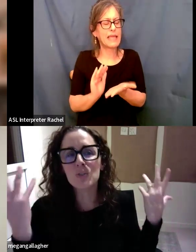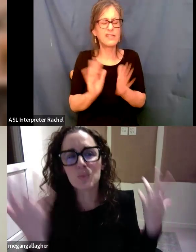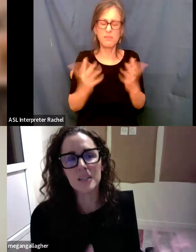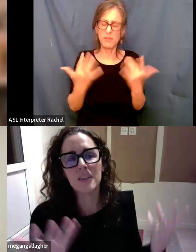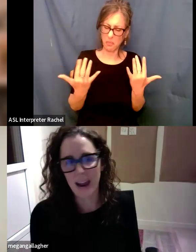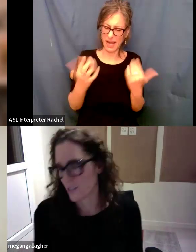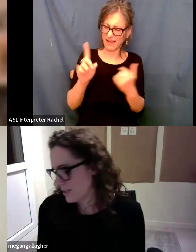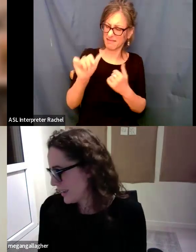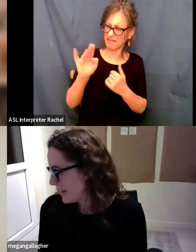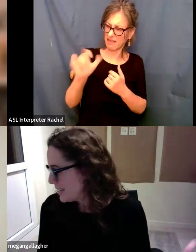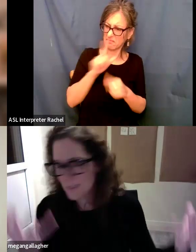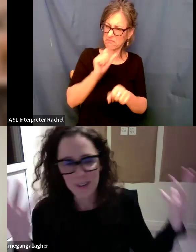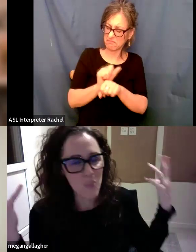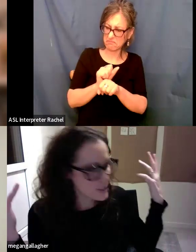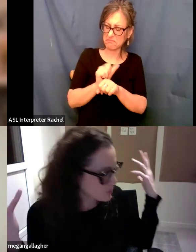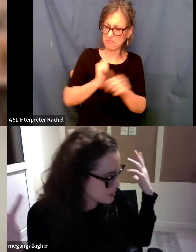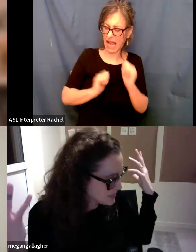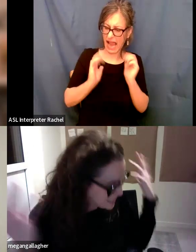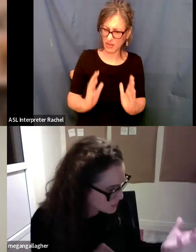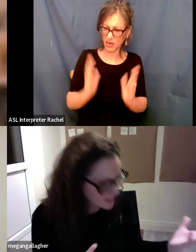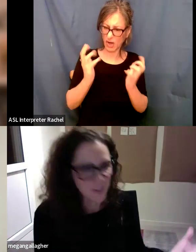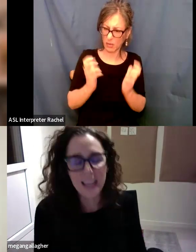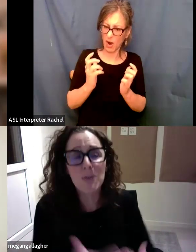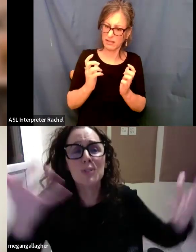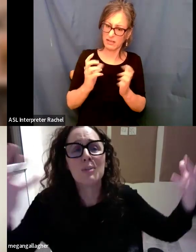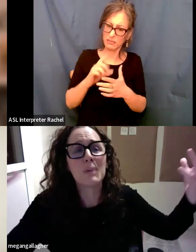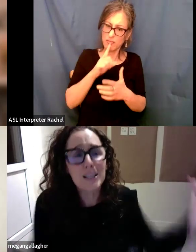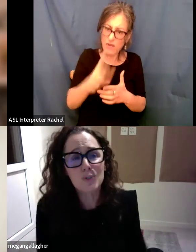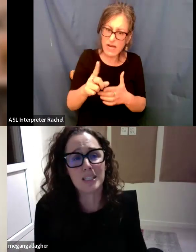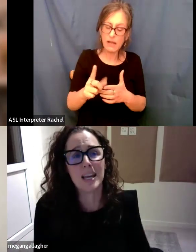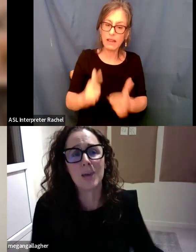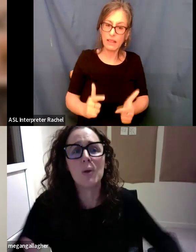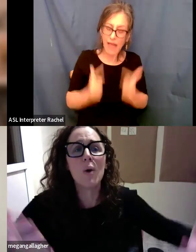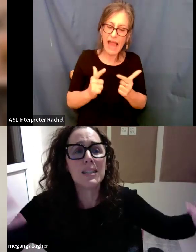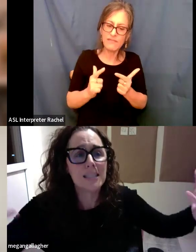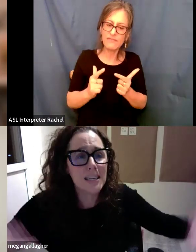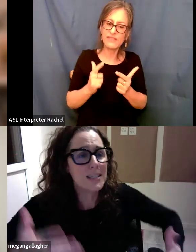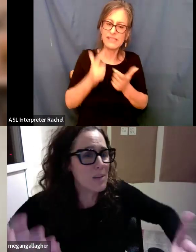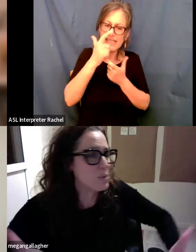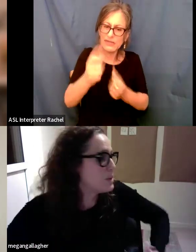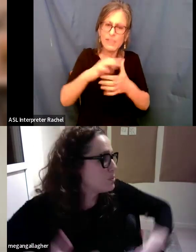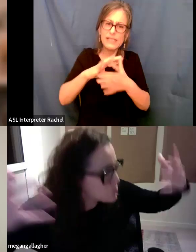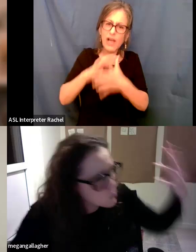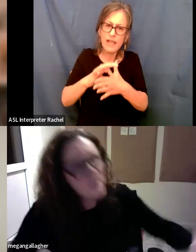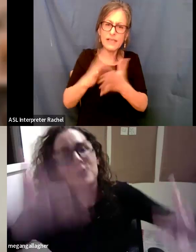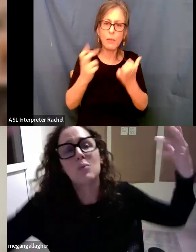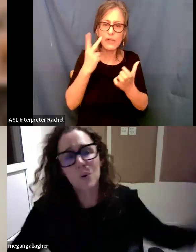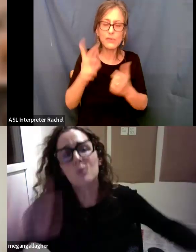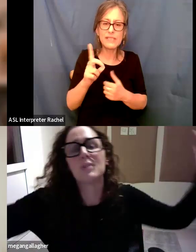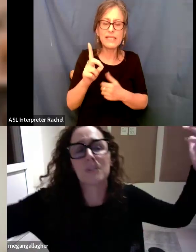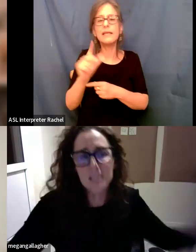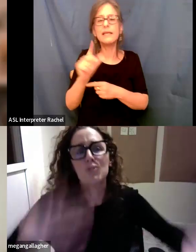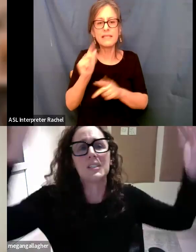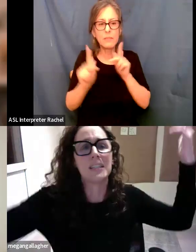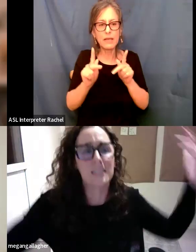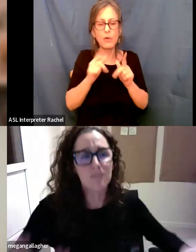second, Daniel's a real actor. Like he wants real material. Like he wants to do something interesting. And we want to see disabled people do real